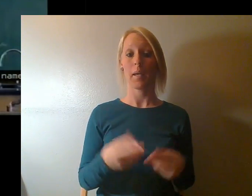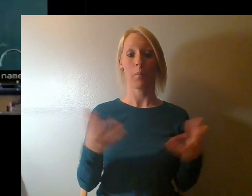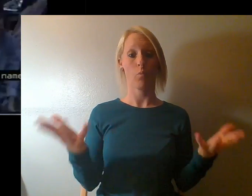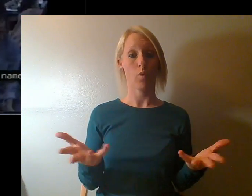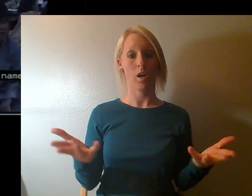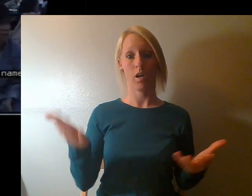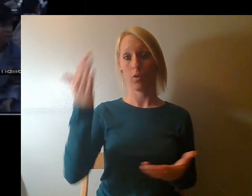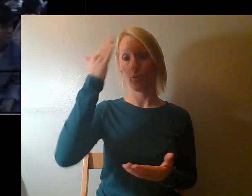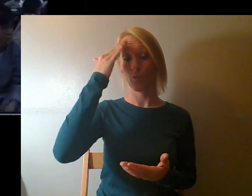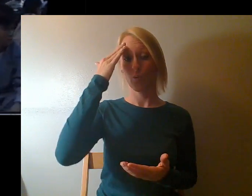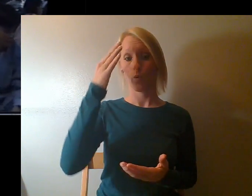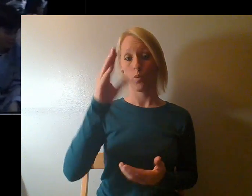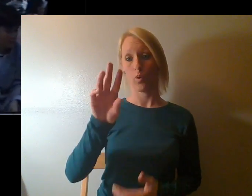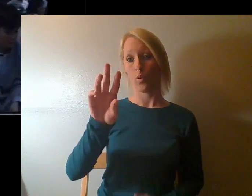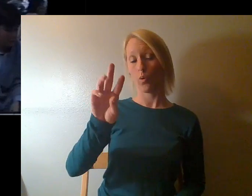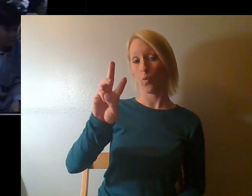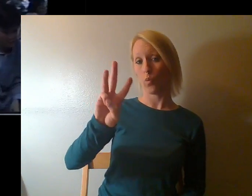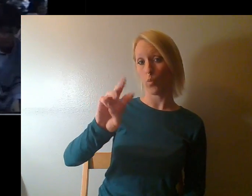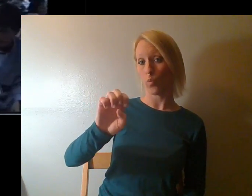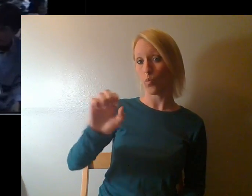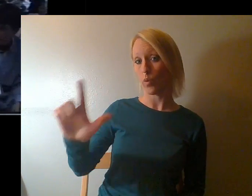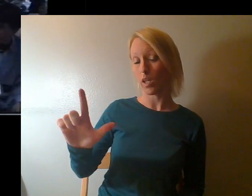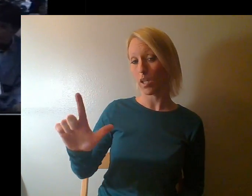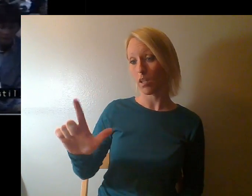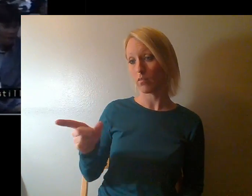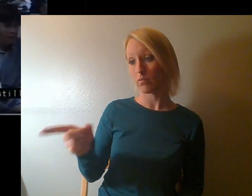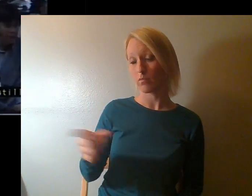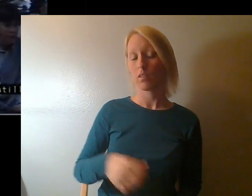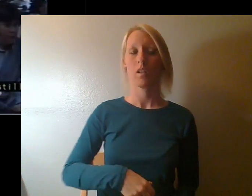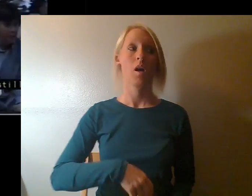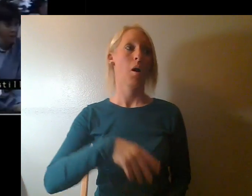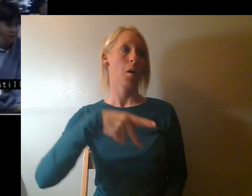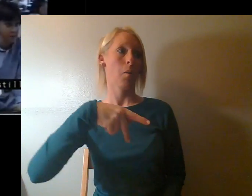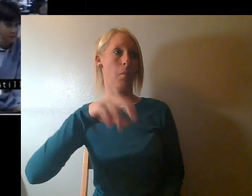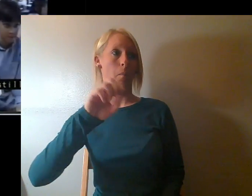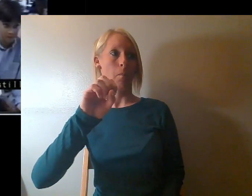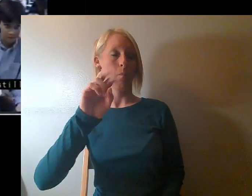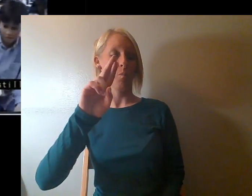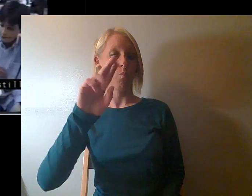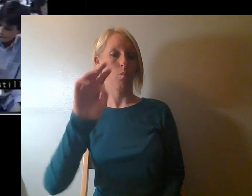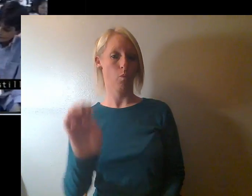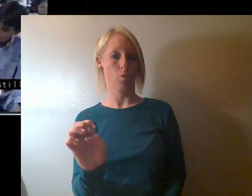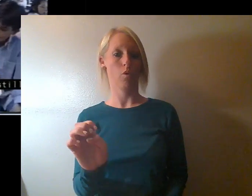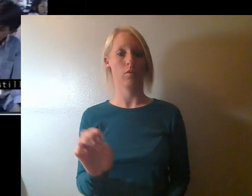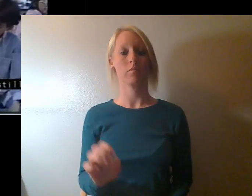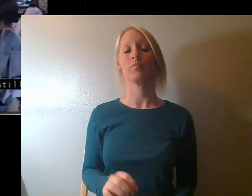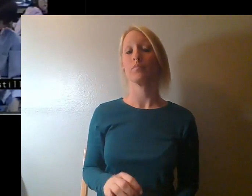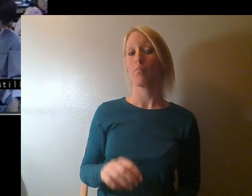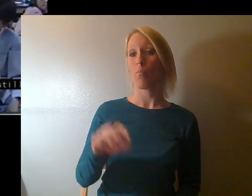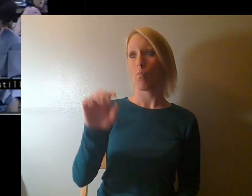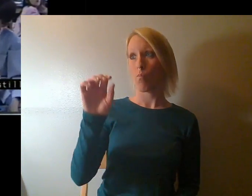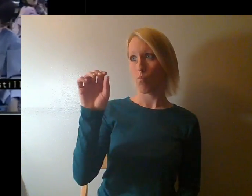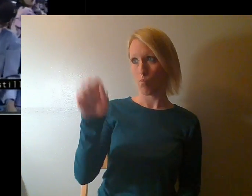Will. Pores. Okay, they're pores. Okay, so we can write this down still under cell membrane. All right?